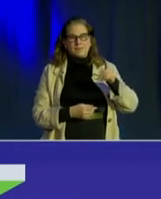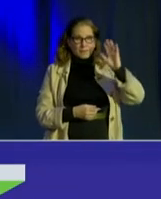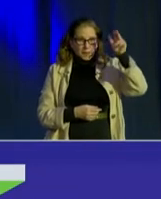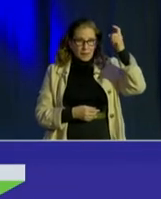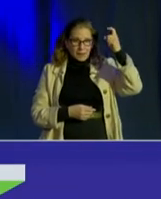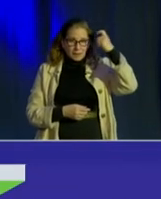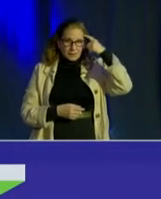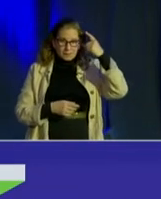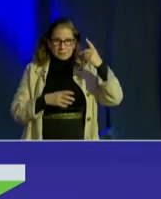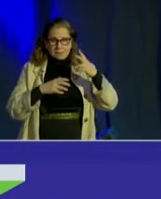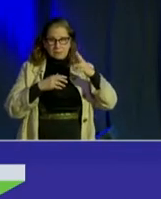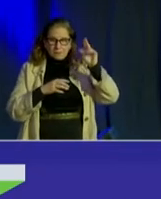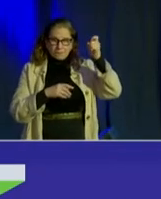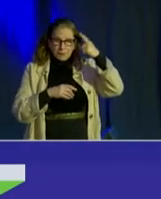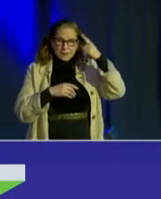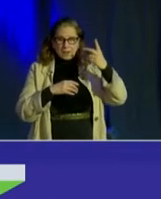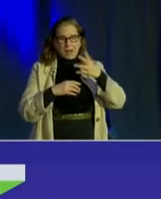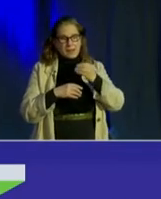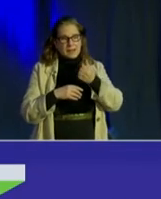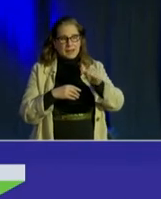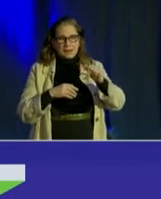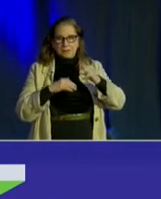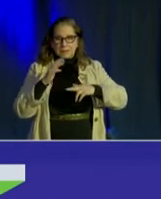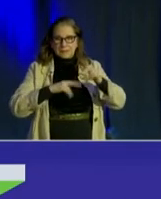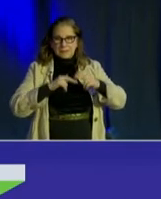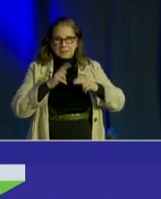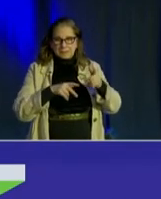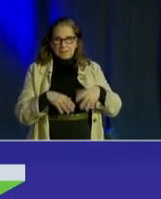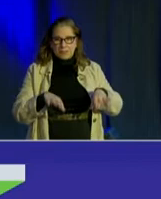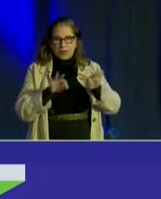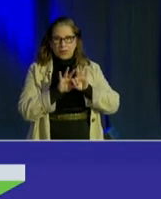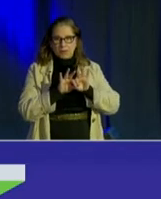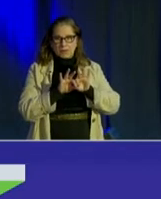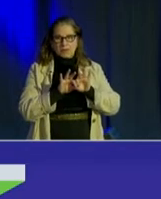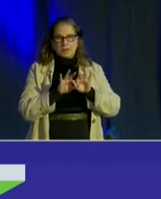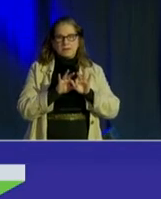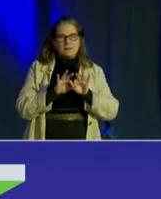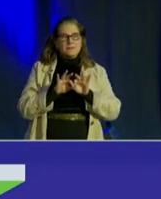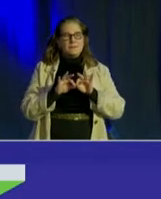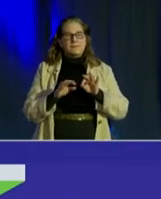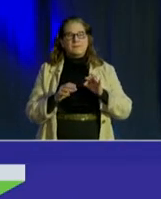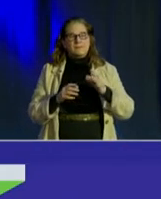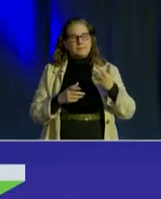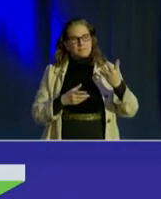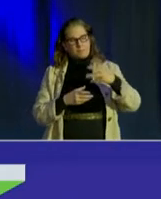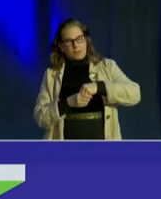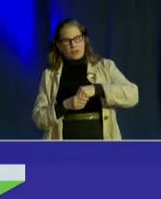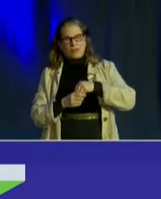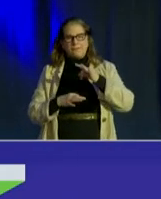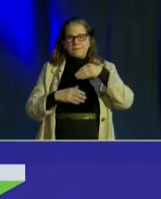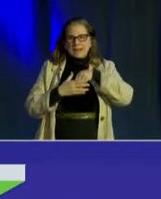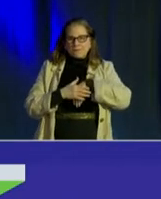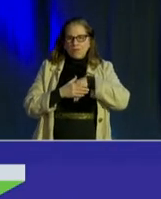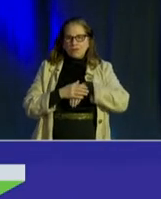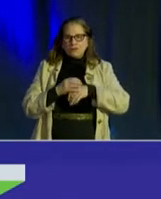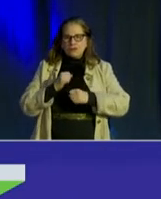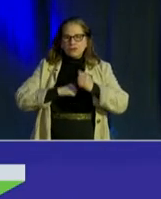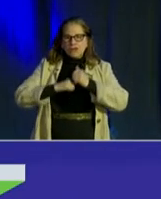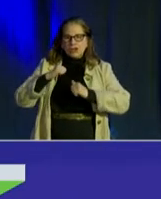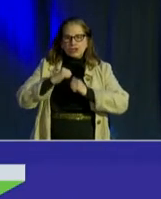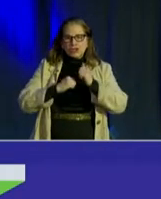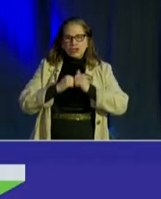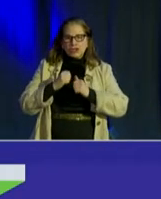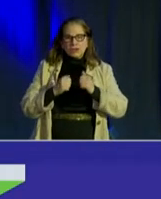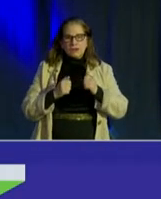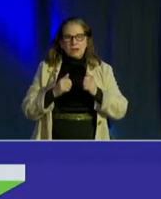us build the critical infrastructure in DC that we use every day. So for example, it helps us modernize our schools,